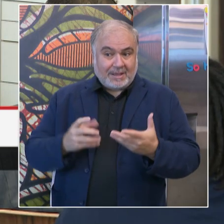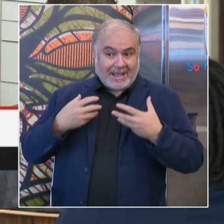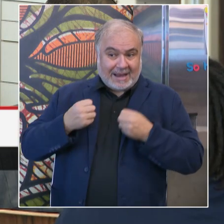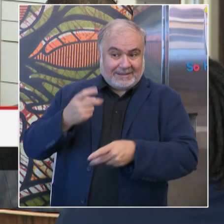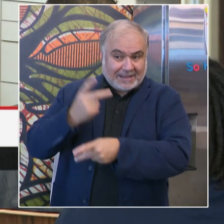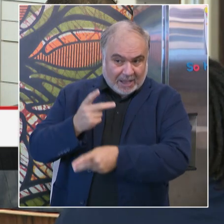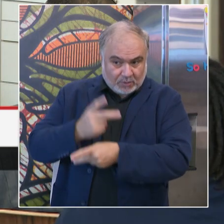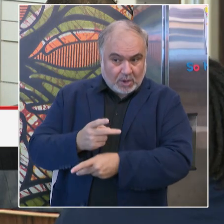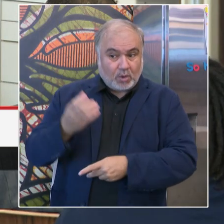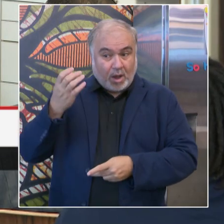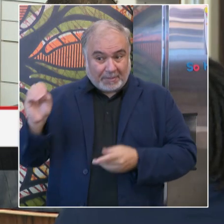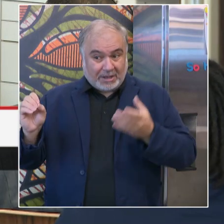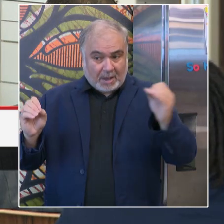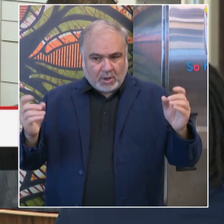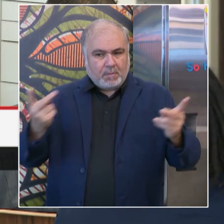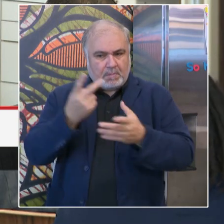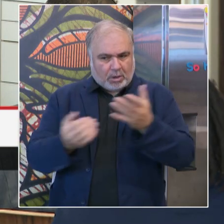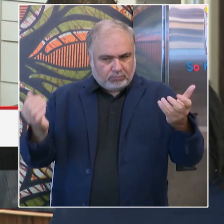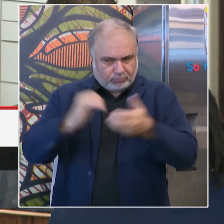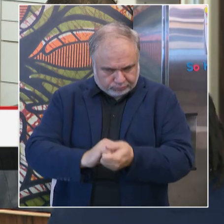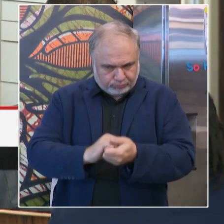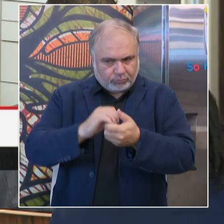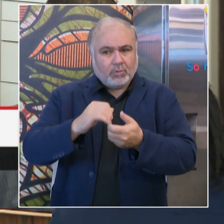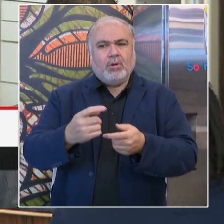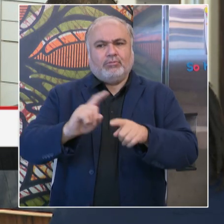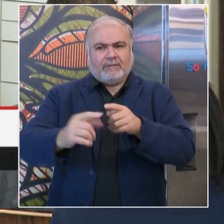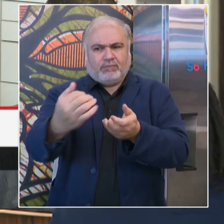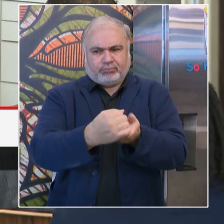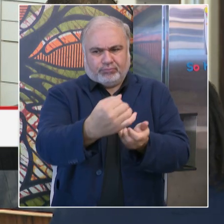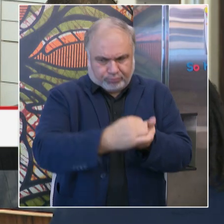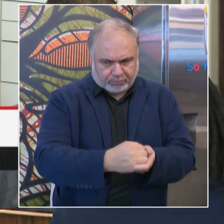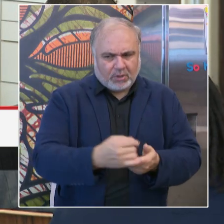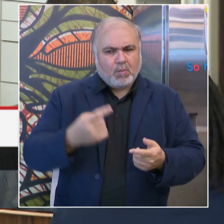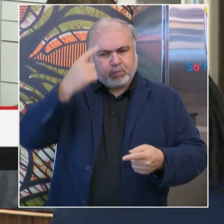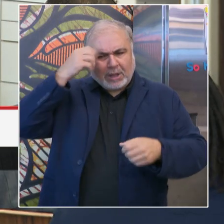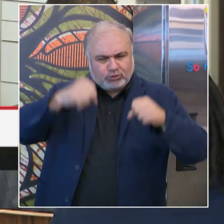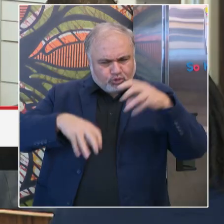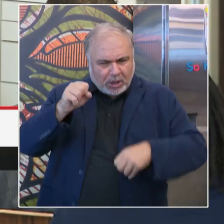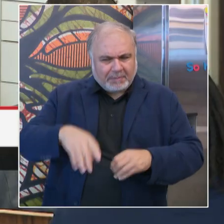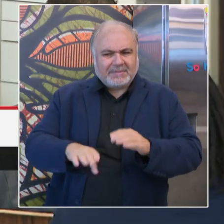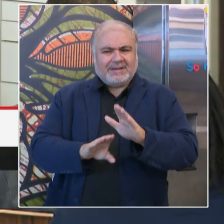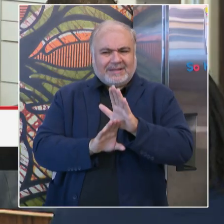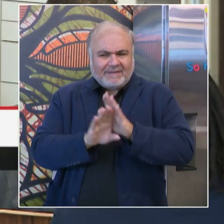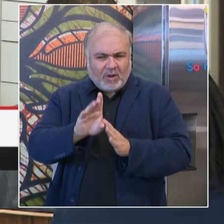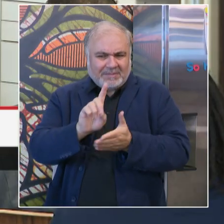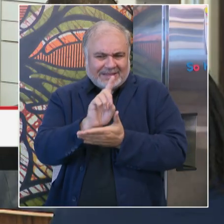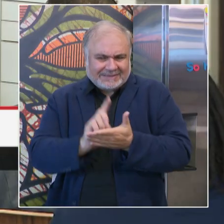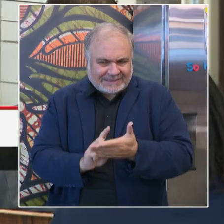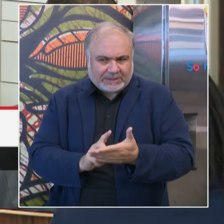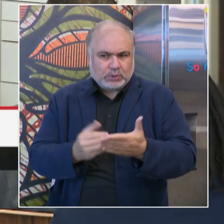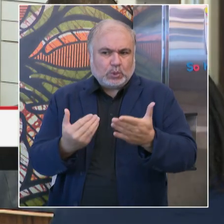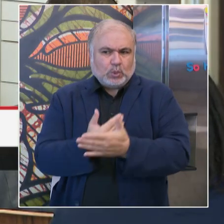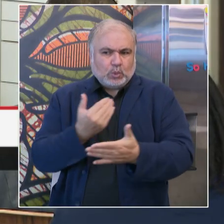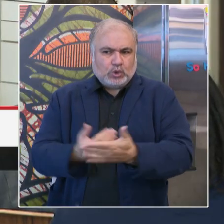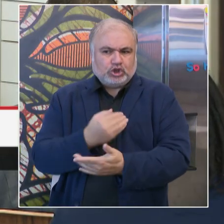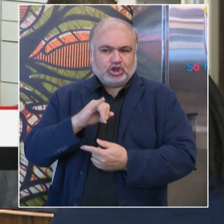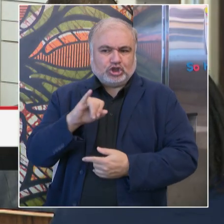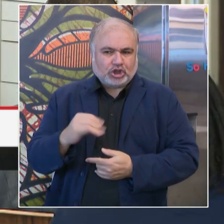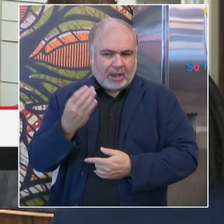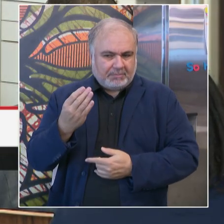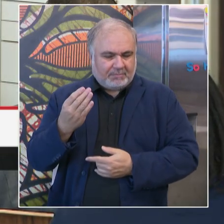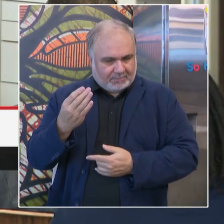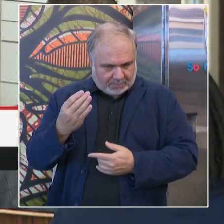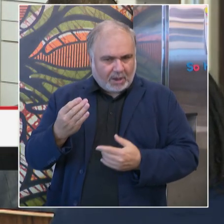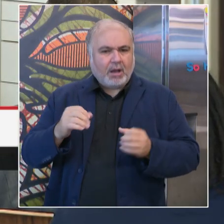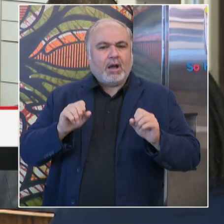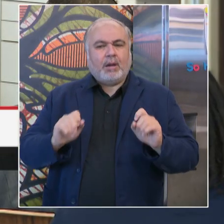in high-need occupations. I like to say, you know, healthcare is a village. I mean, there's a village of opportunities. And while I